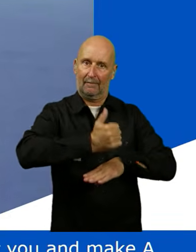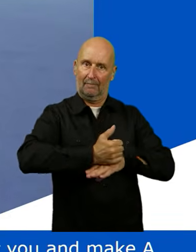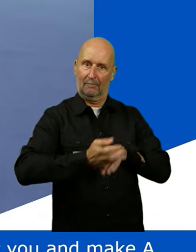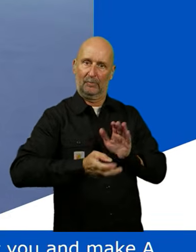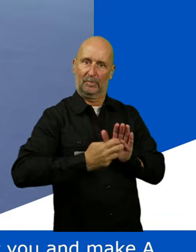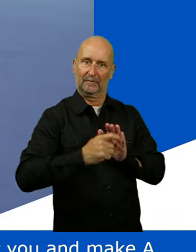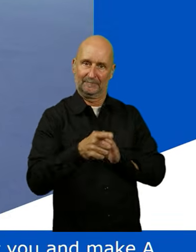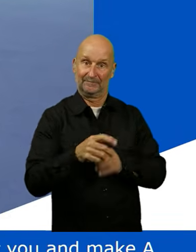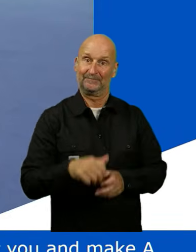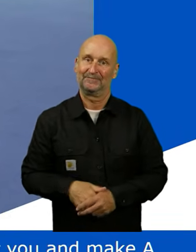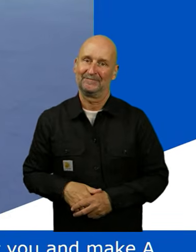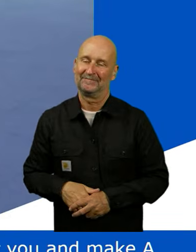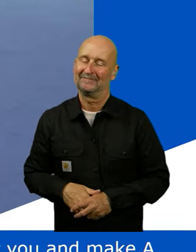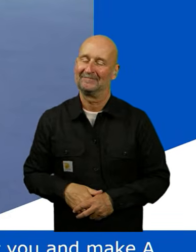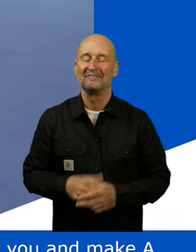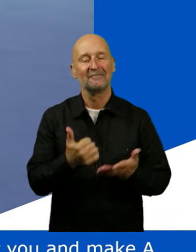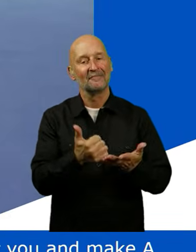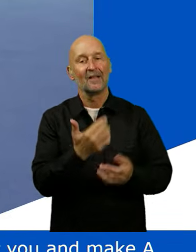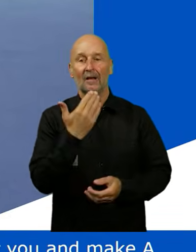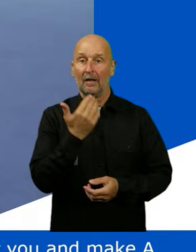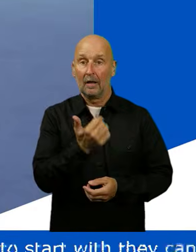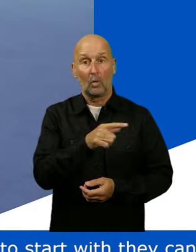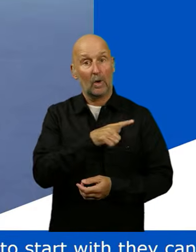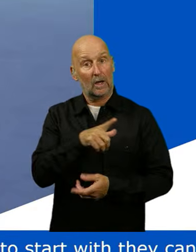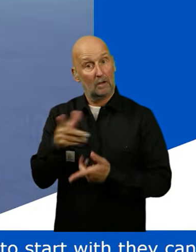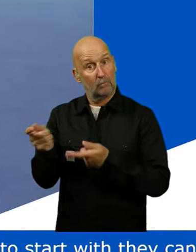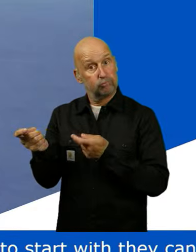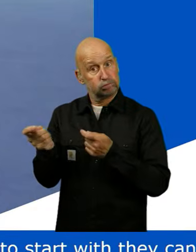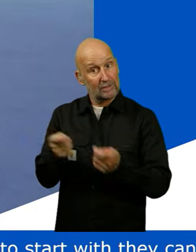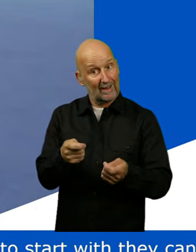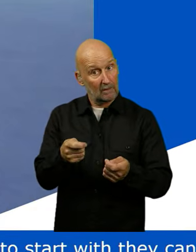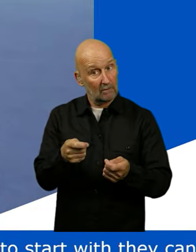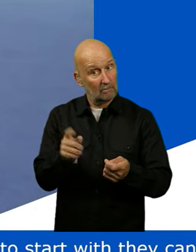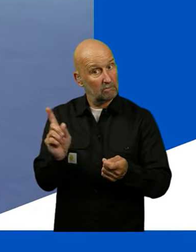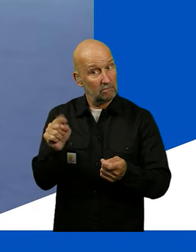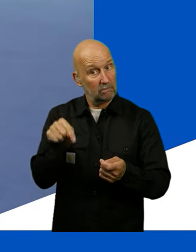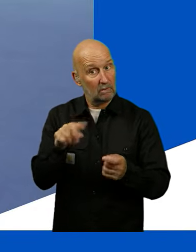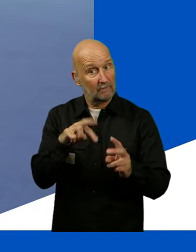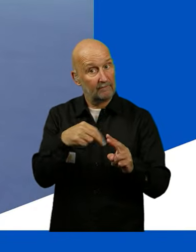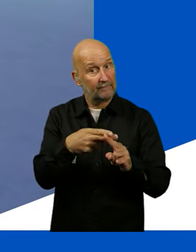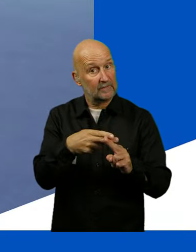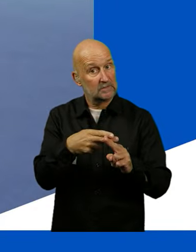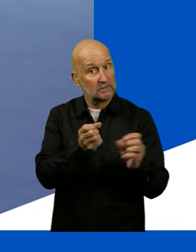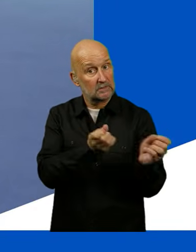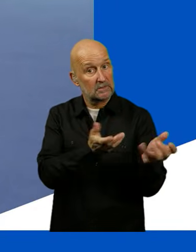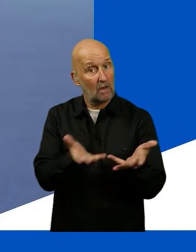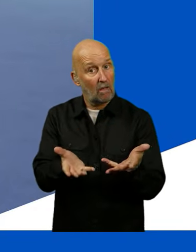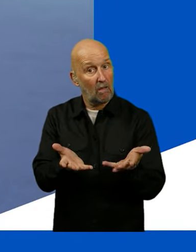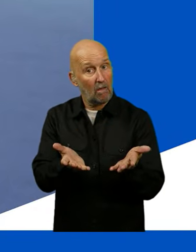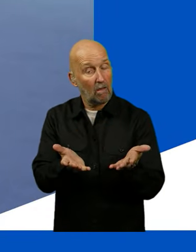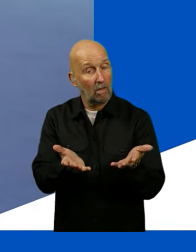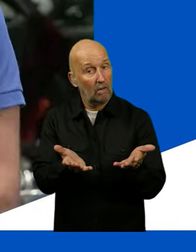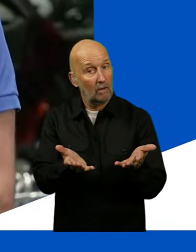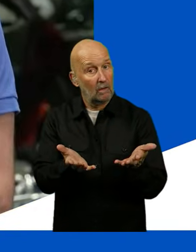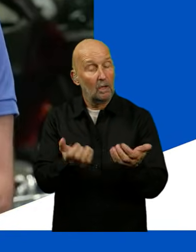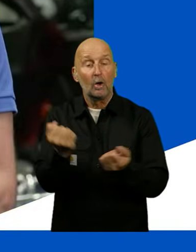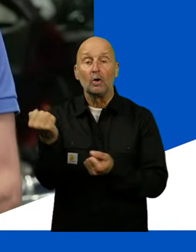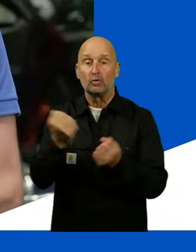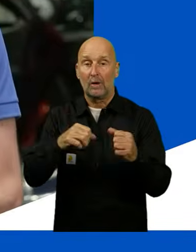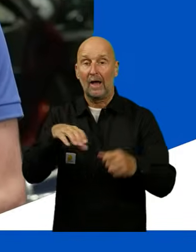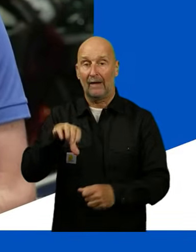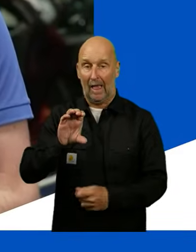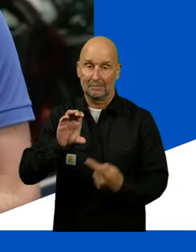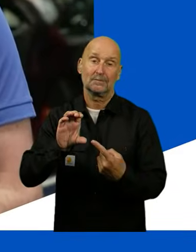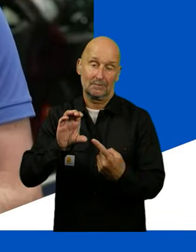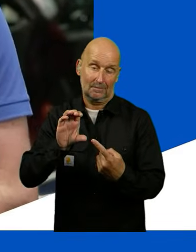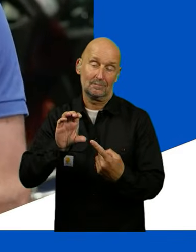well. Okay, brilliant. And so do people need to bring things with them when they go for their visit to the dealership? Well, you'd always need a driving license. So